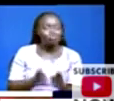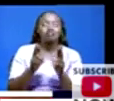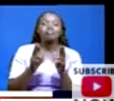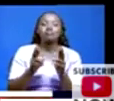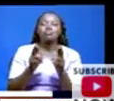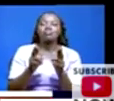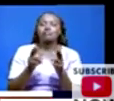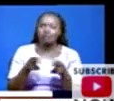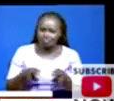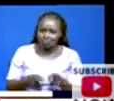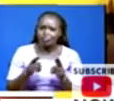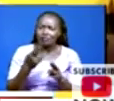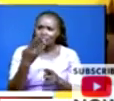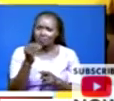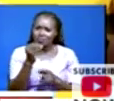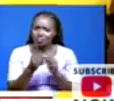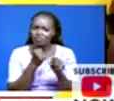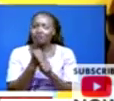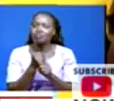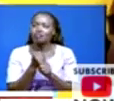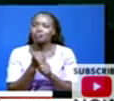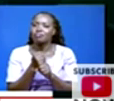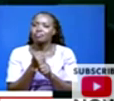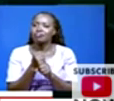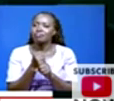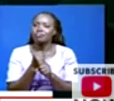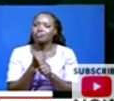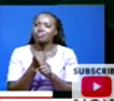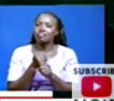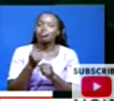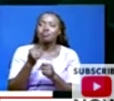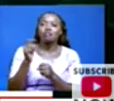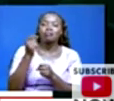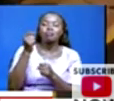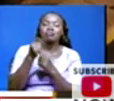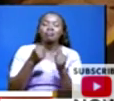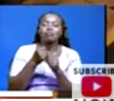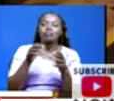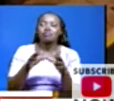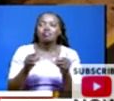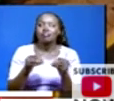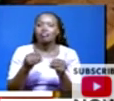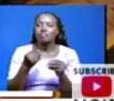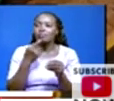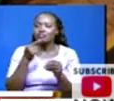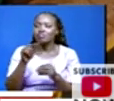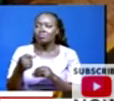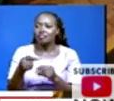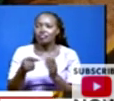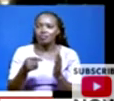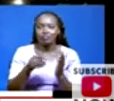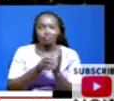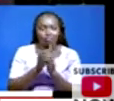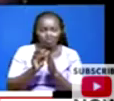by the roadside for 4 decades. As CNN Hero of the Year, Cheboi will receive $100,000 to